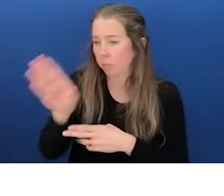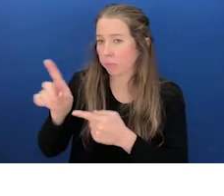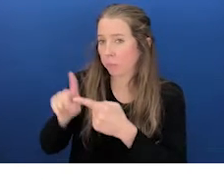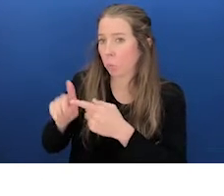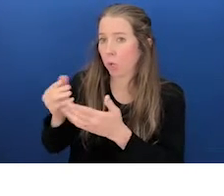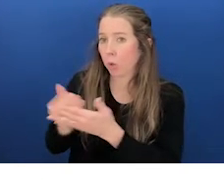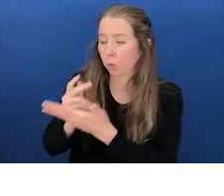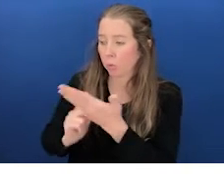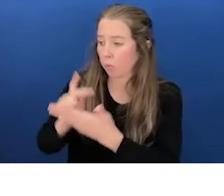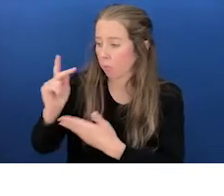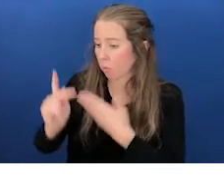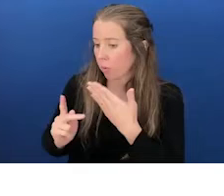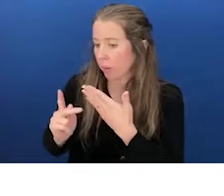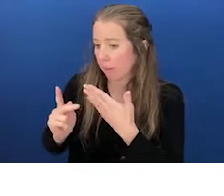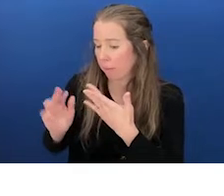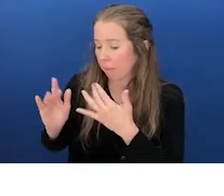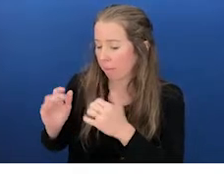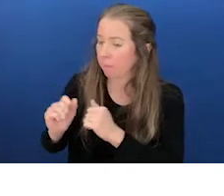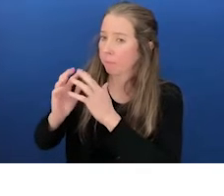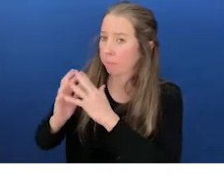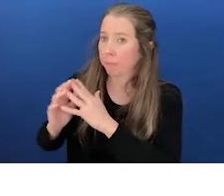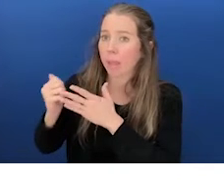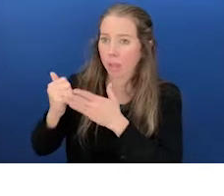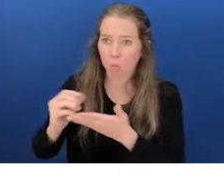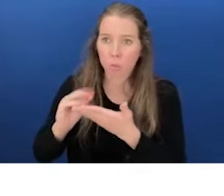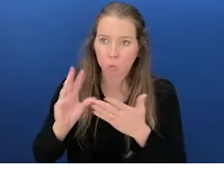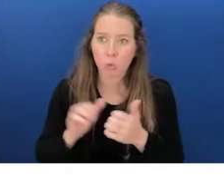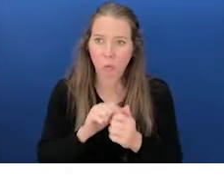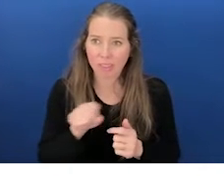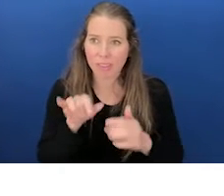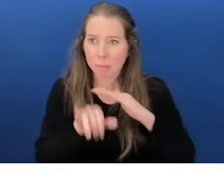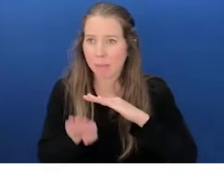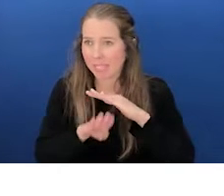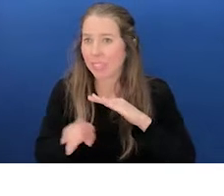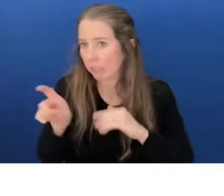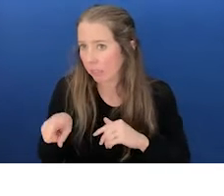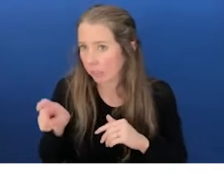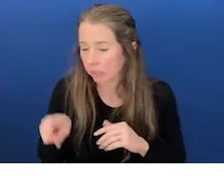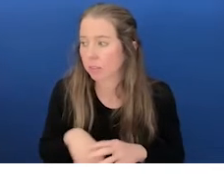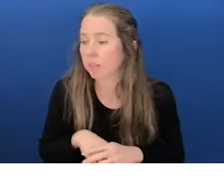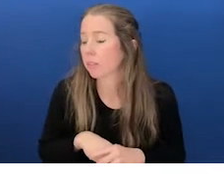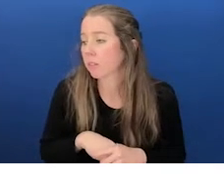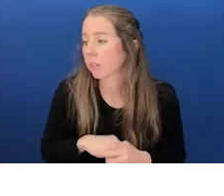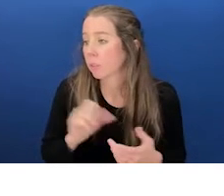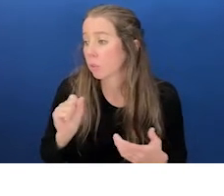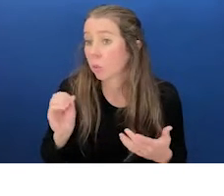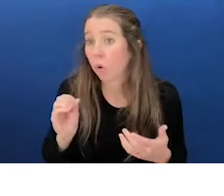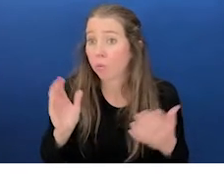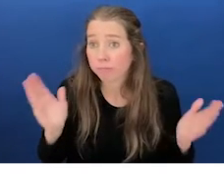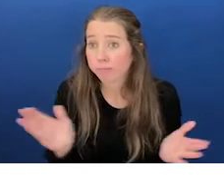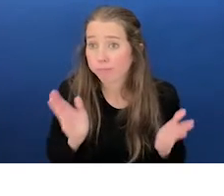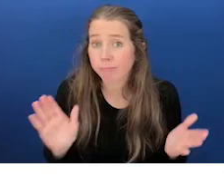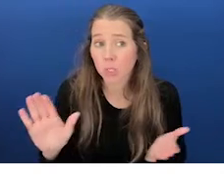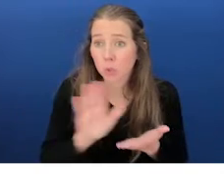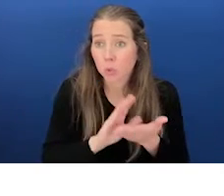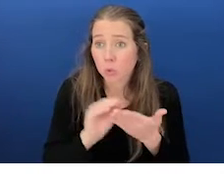that they have to help students with all that basic need. So encourage your students